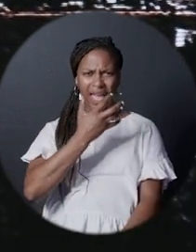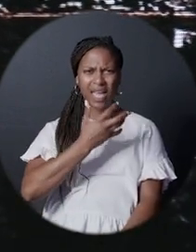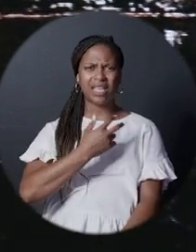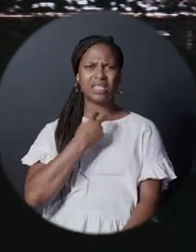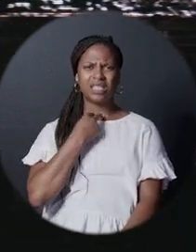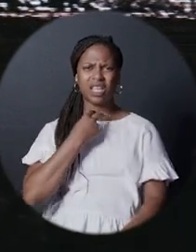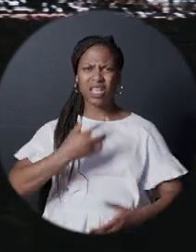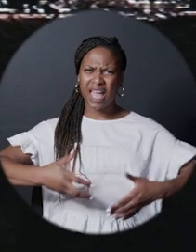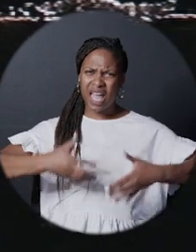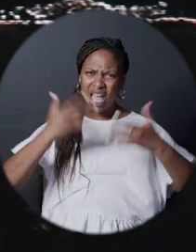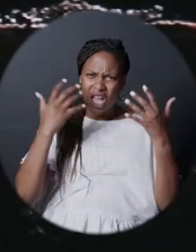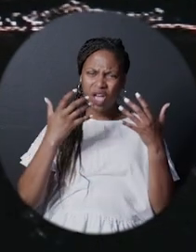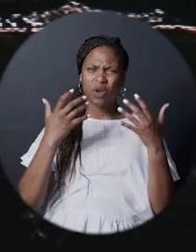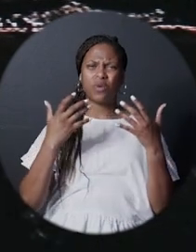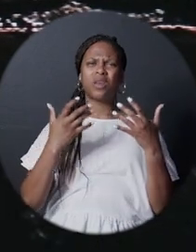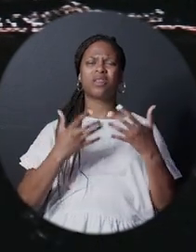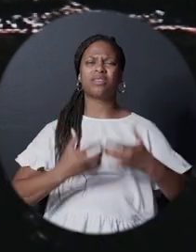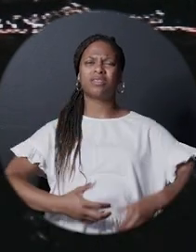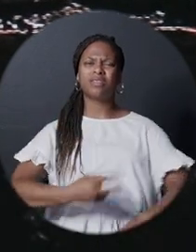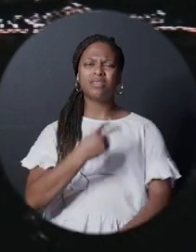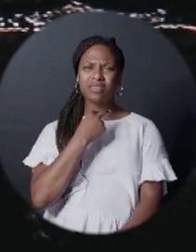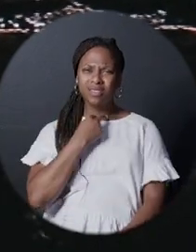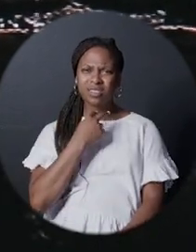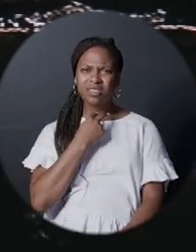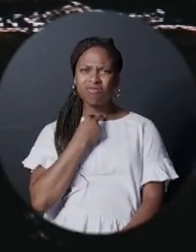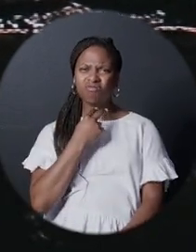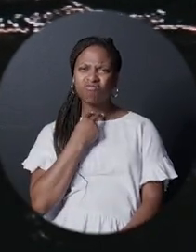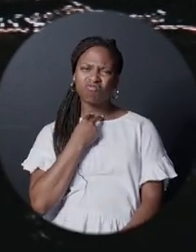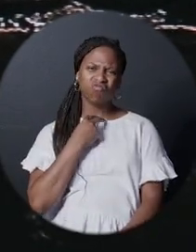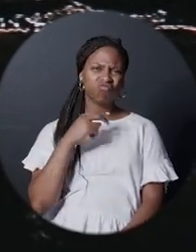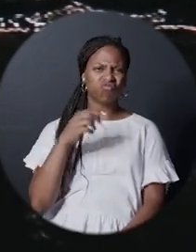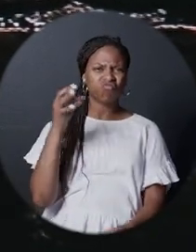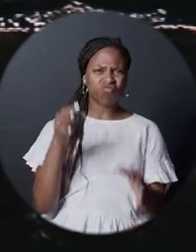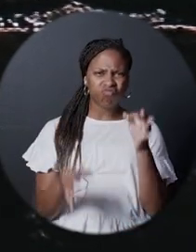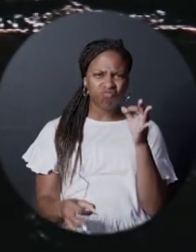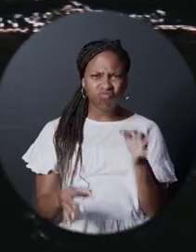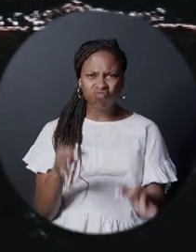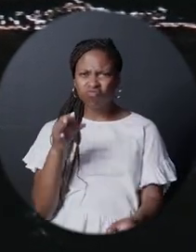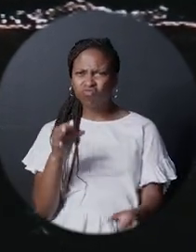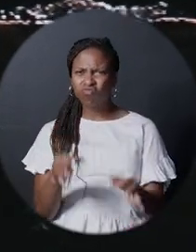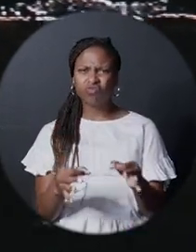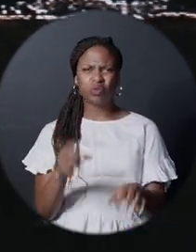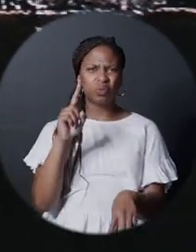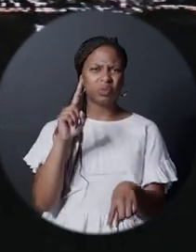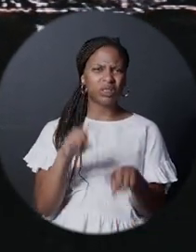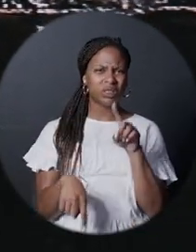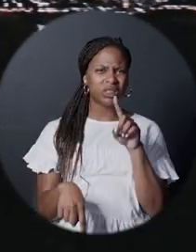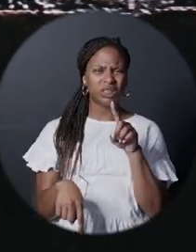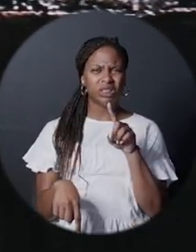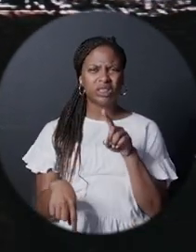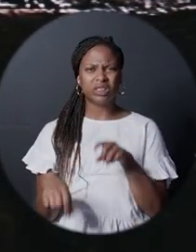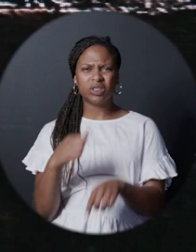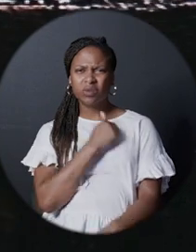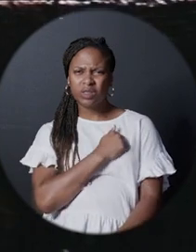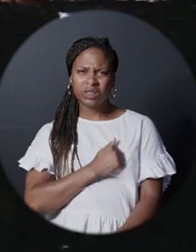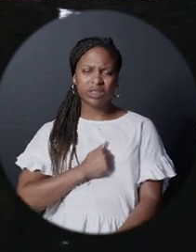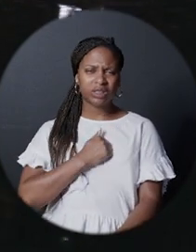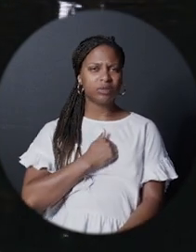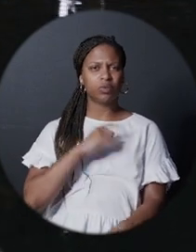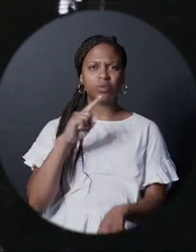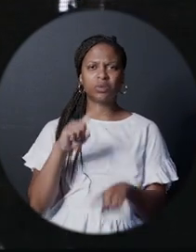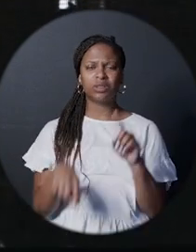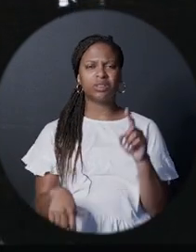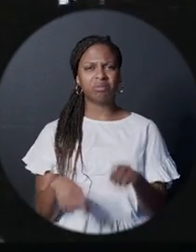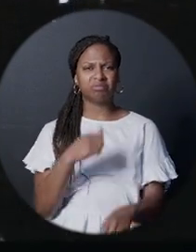Stuck mad. Stuck angry. Stuck vindictive. You can't forgive. You know